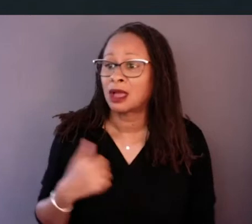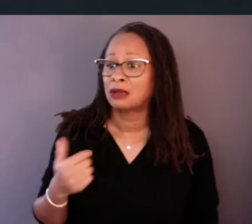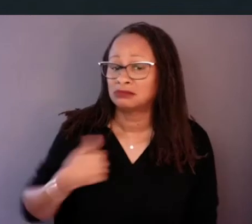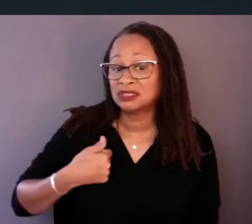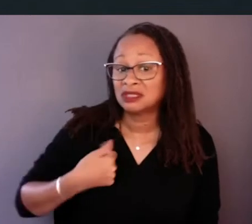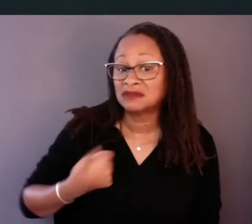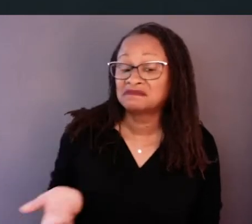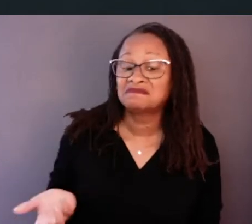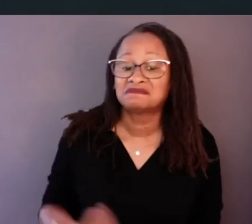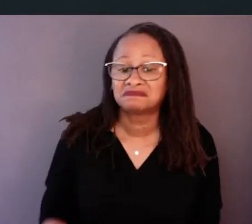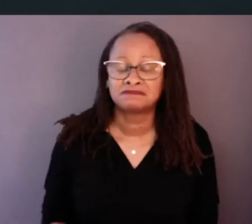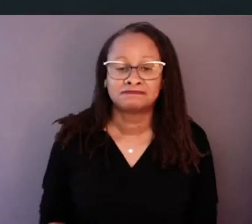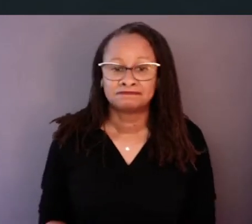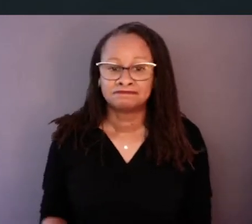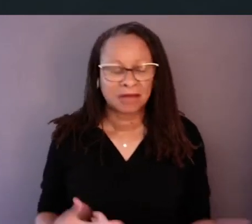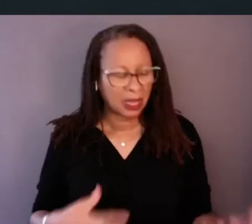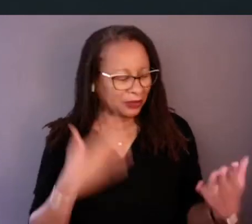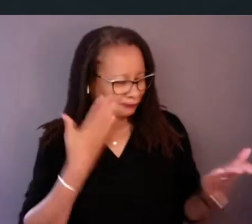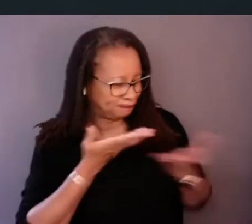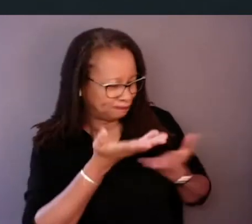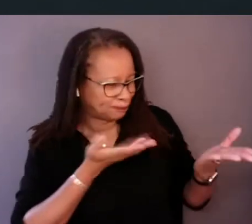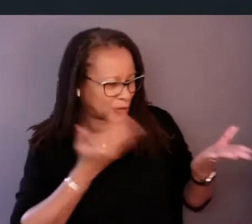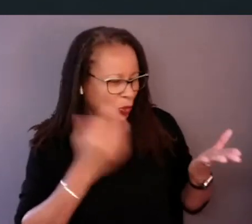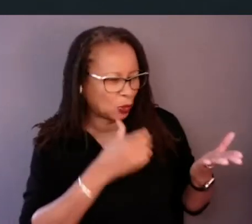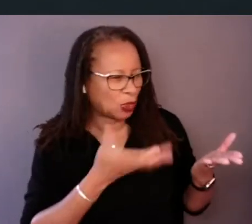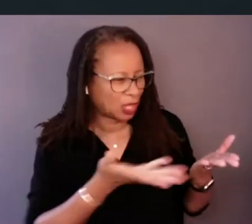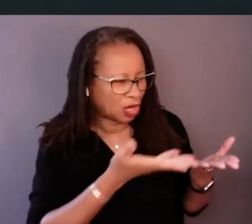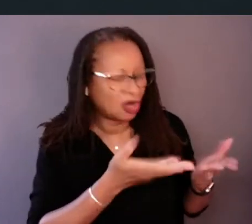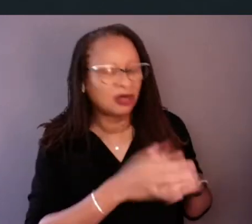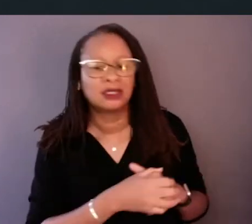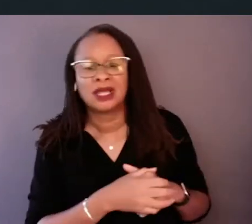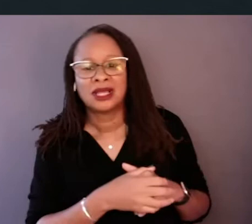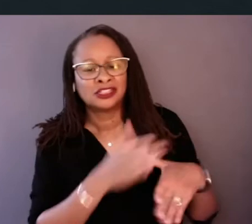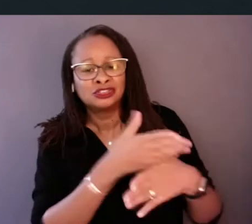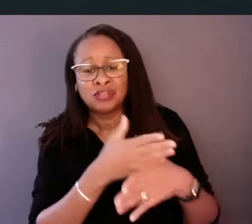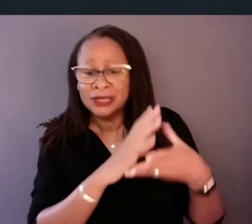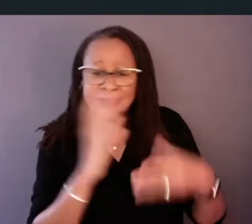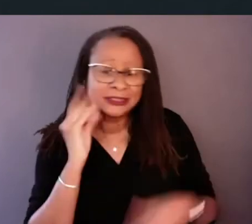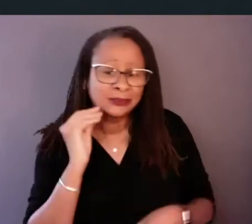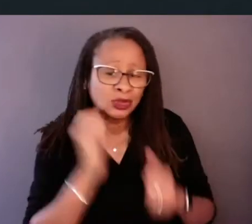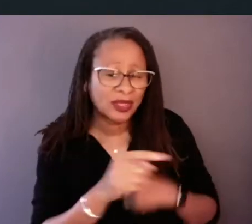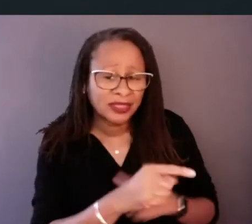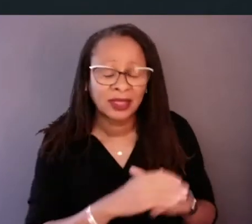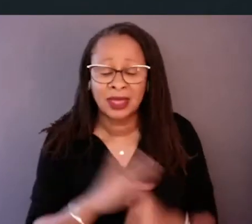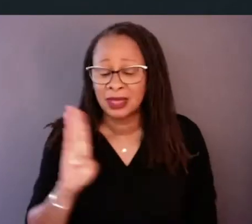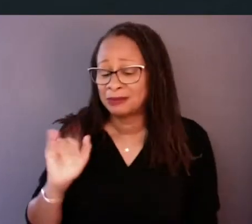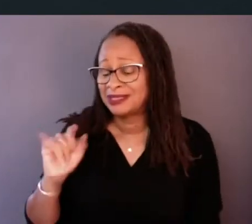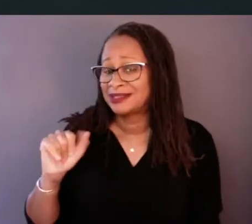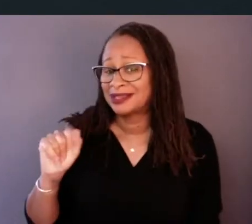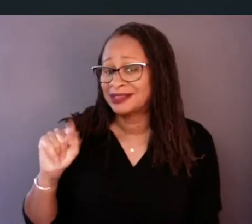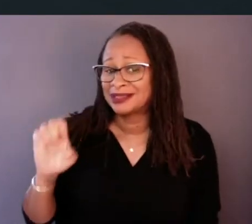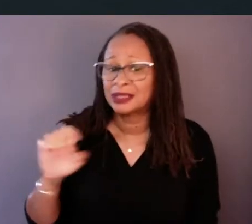I was getting to know them and sharing like experiences with them. For example, Bitete, he's been interested